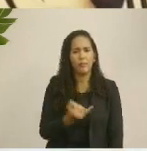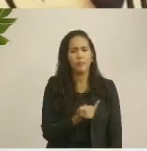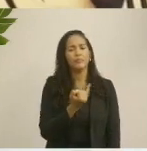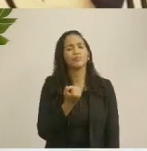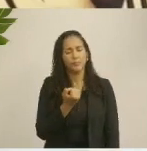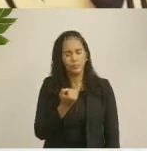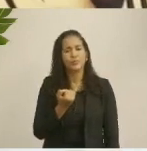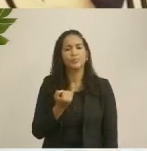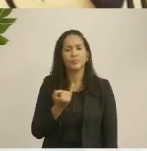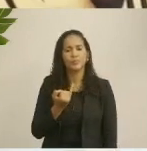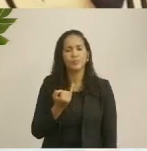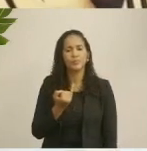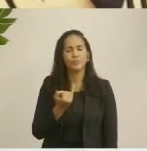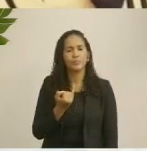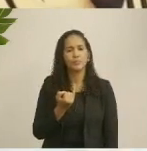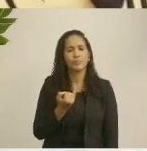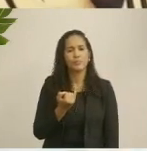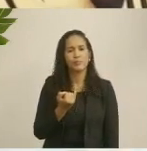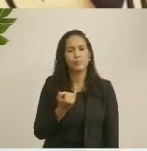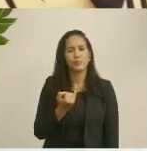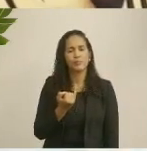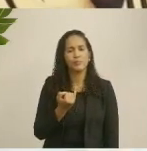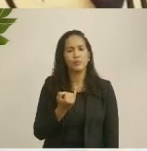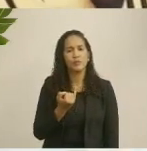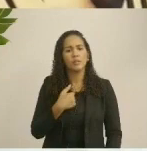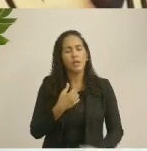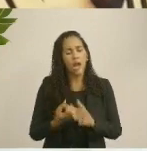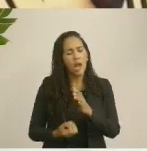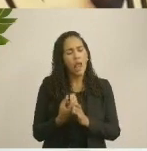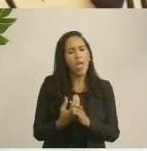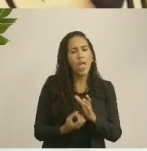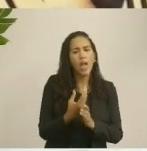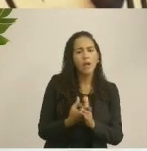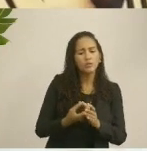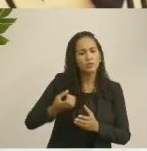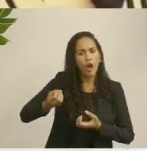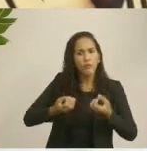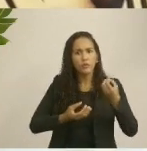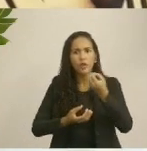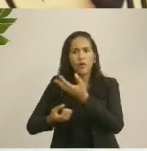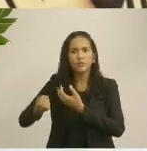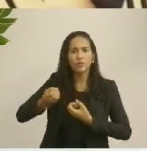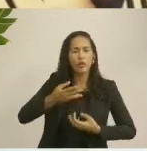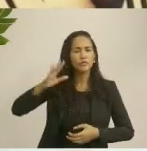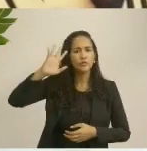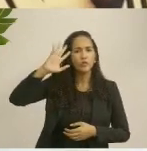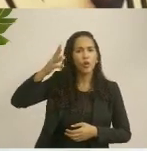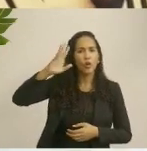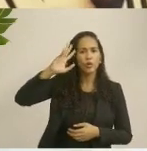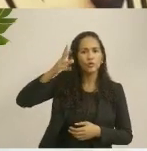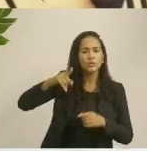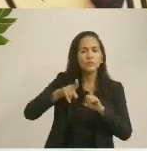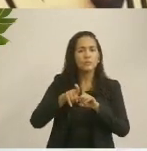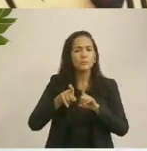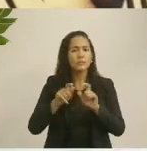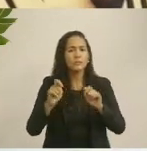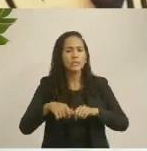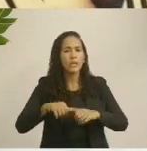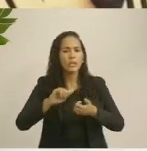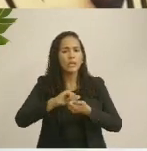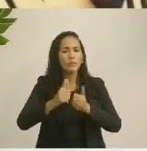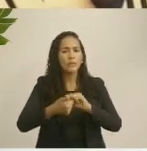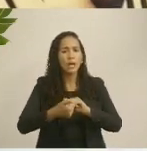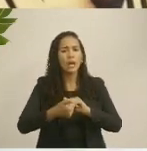new solutions that can be scaled and adopted worldwide. Once again, thank you so much